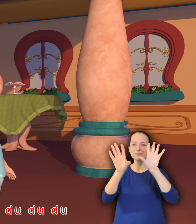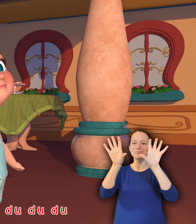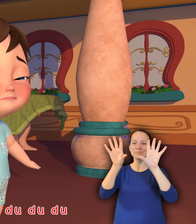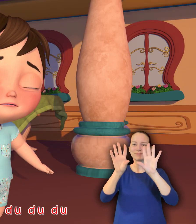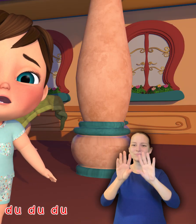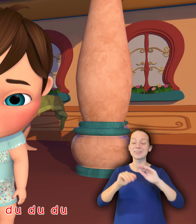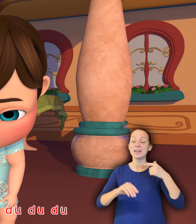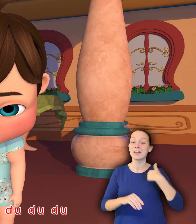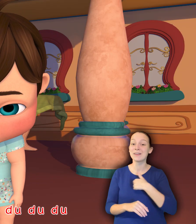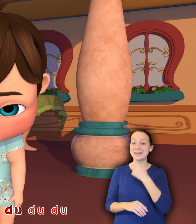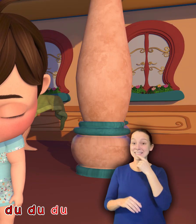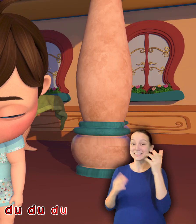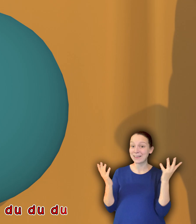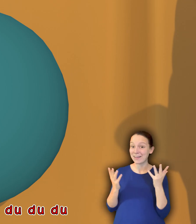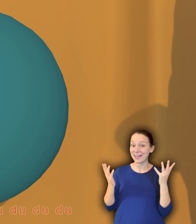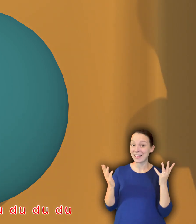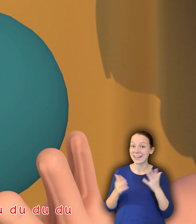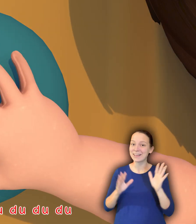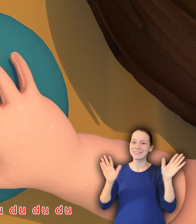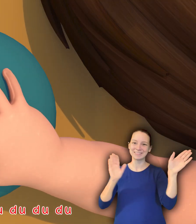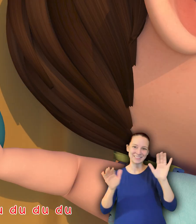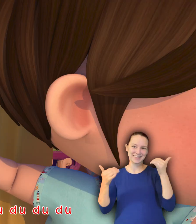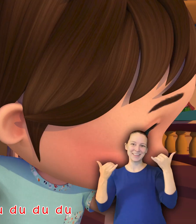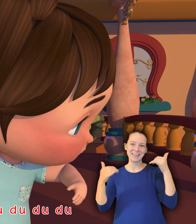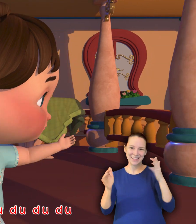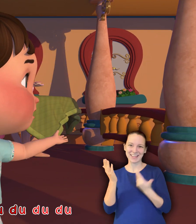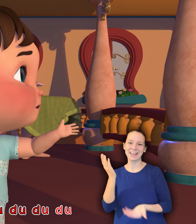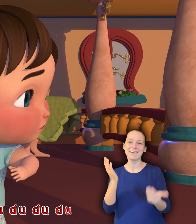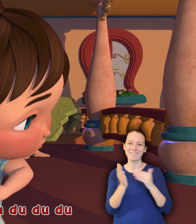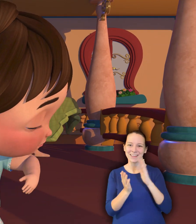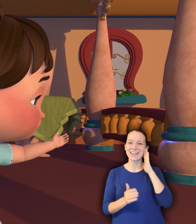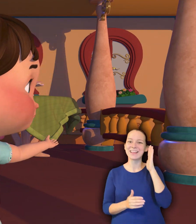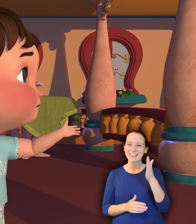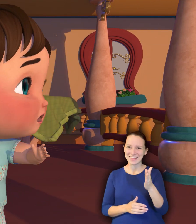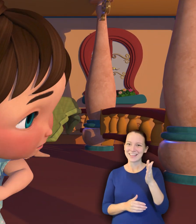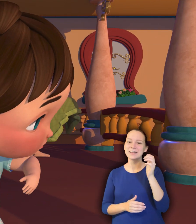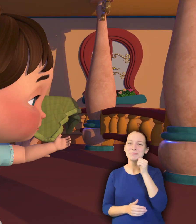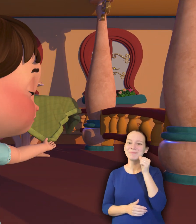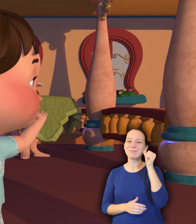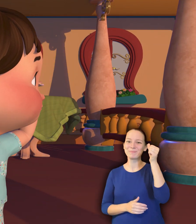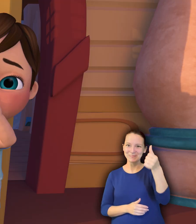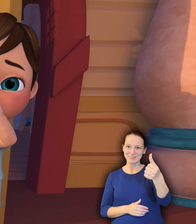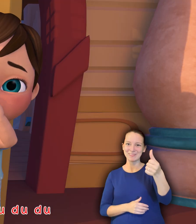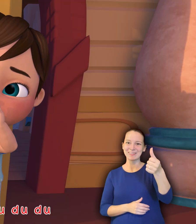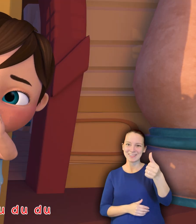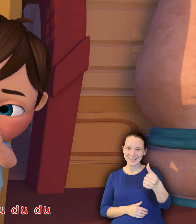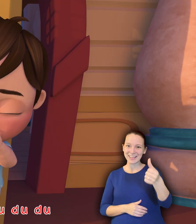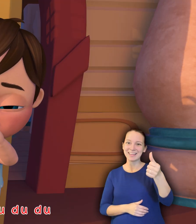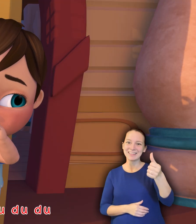so we say we'll play again another day